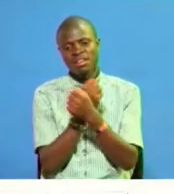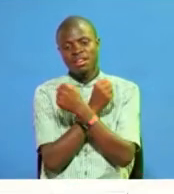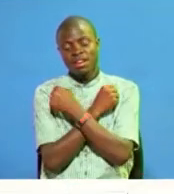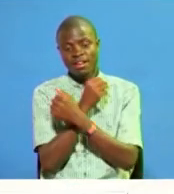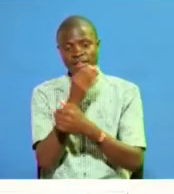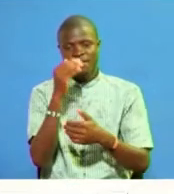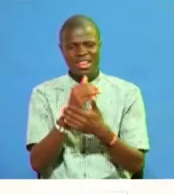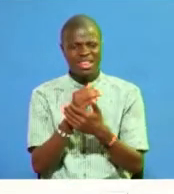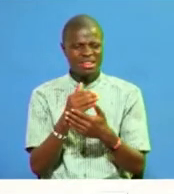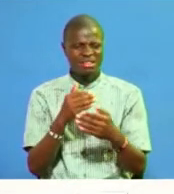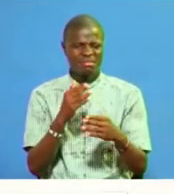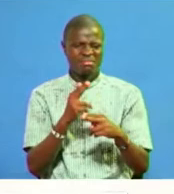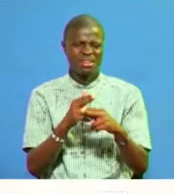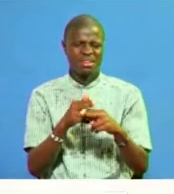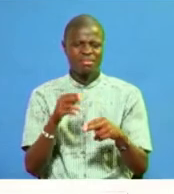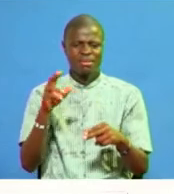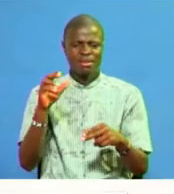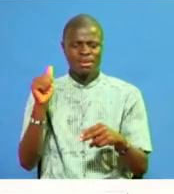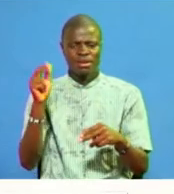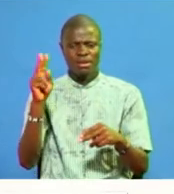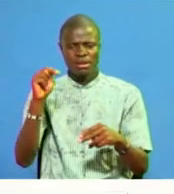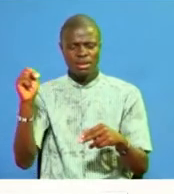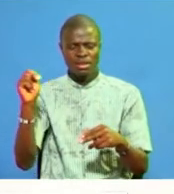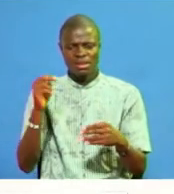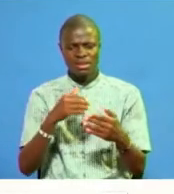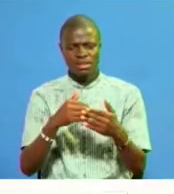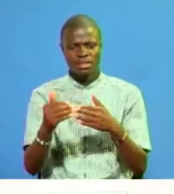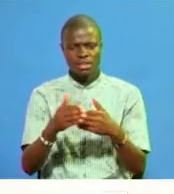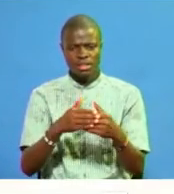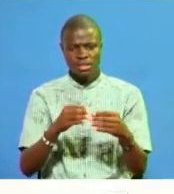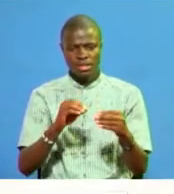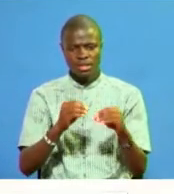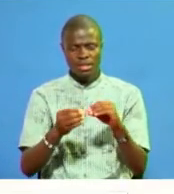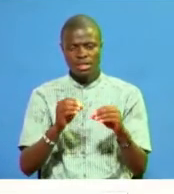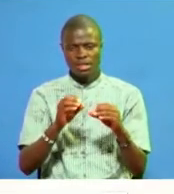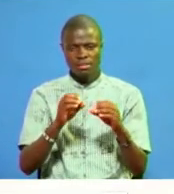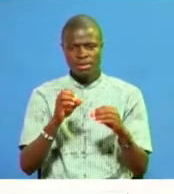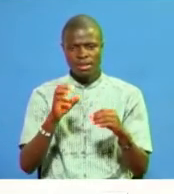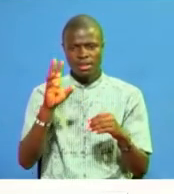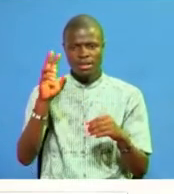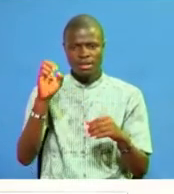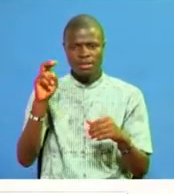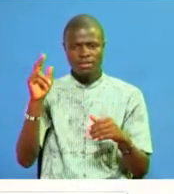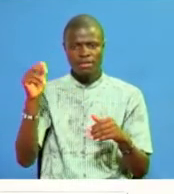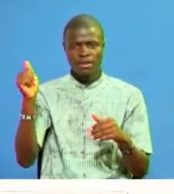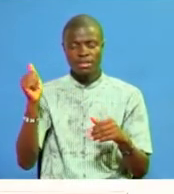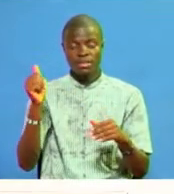the company of Evans Odhiambo, who is our sign language interpreter tonight. Have a good night and see you tomorrow.